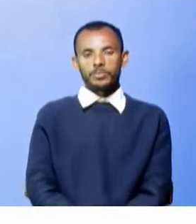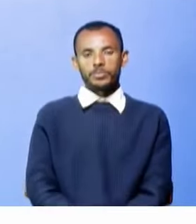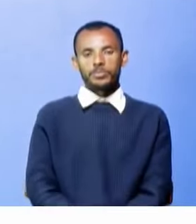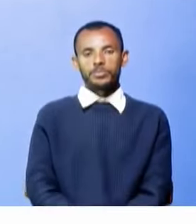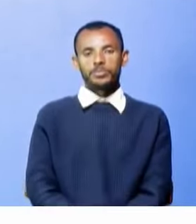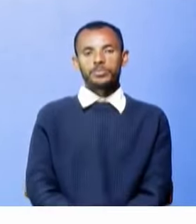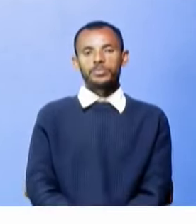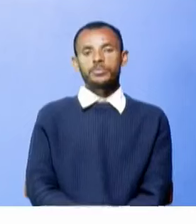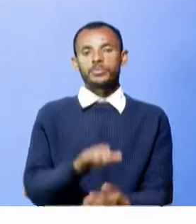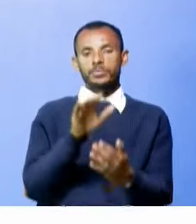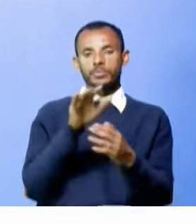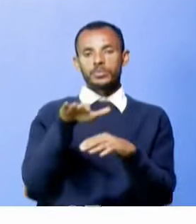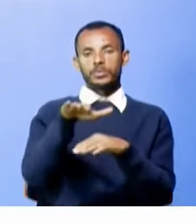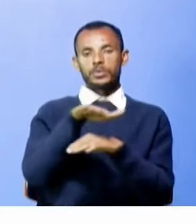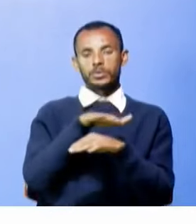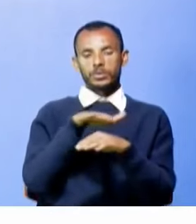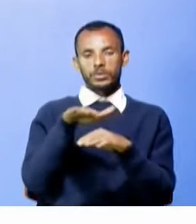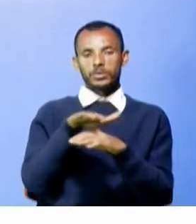upper face